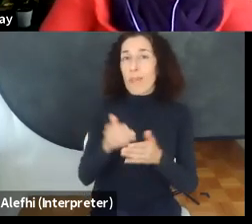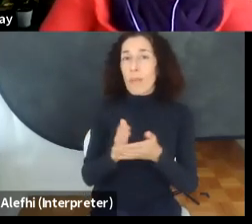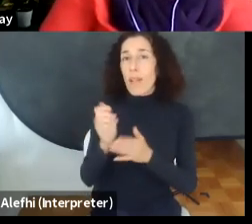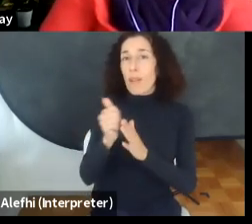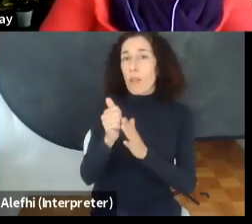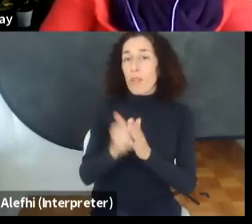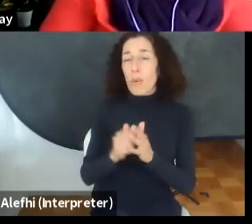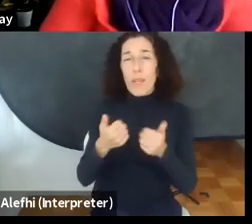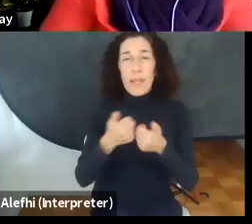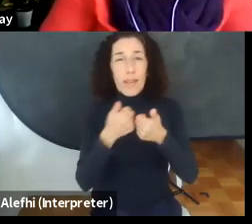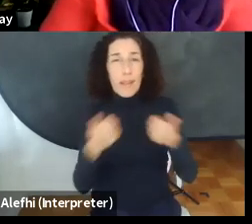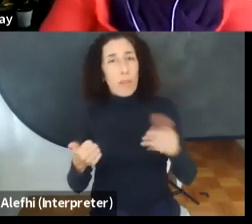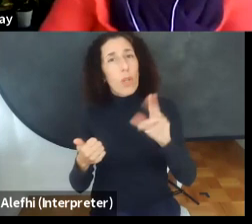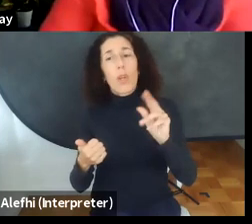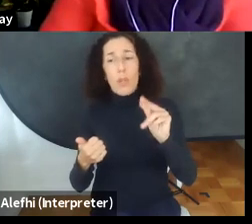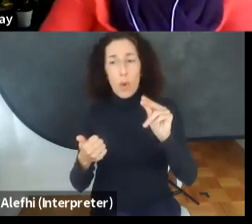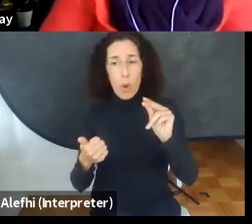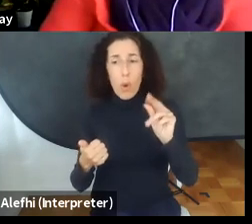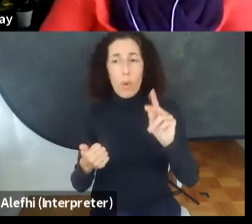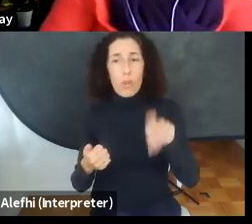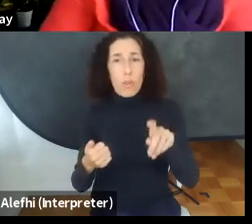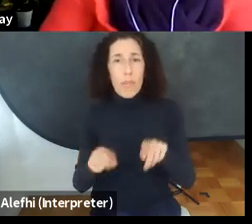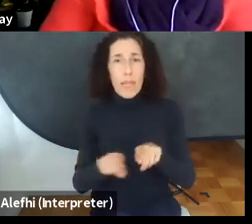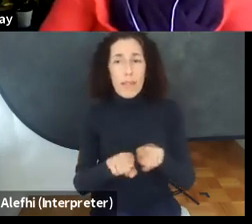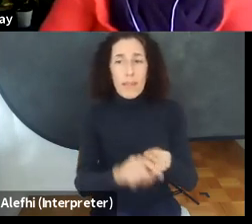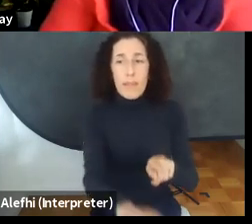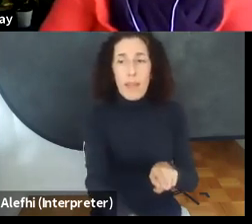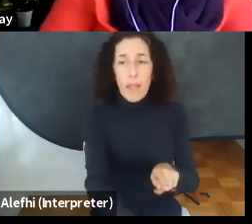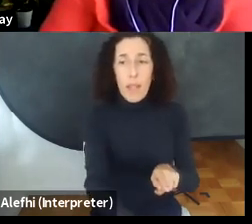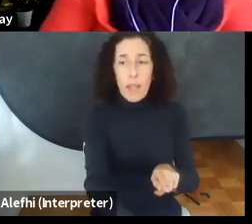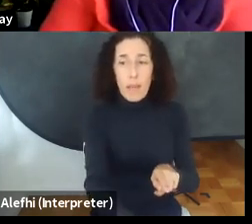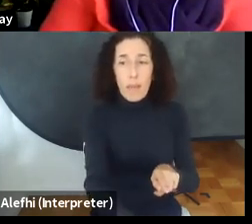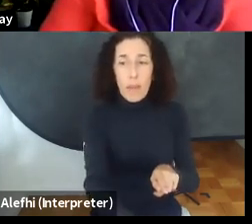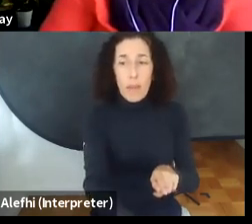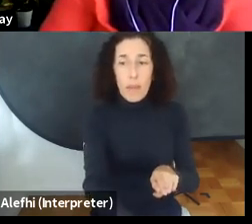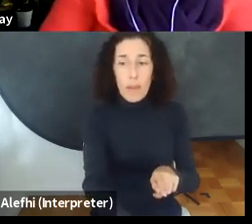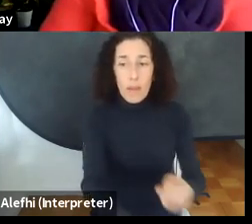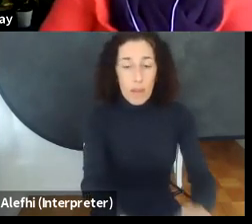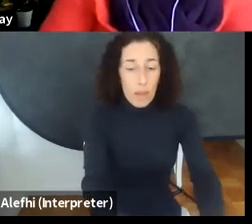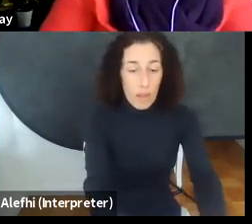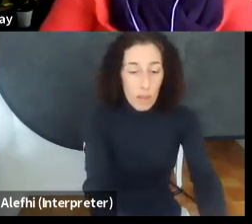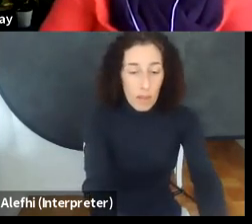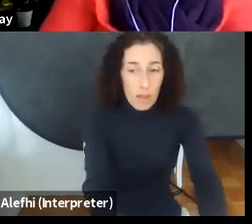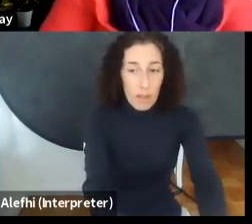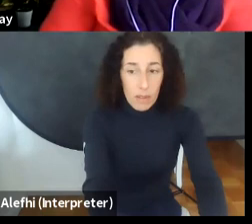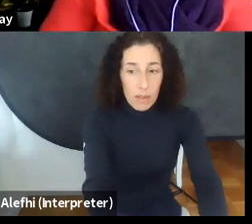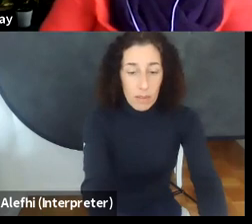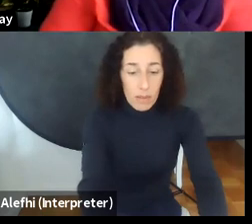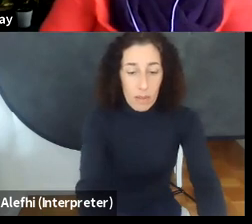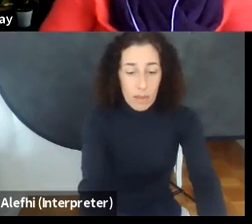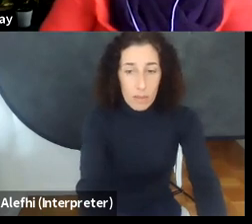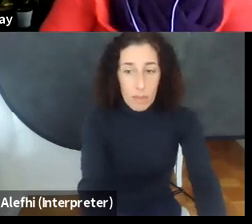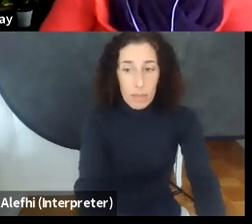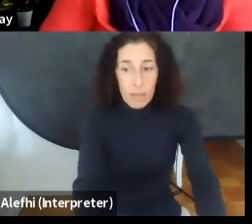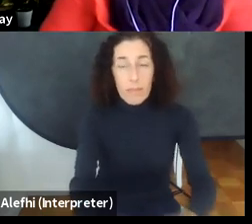should be one and the same. Like those issues affect everyone across the board. And regarding implicit bias,